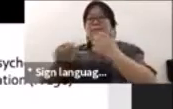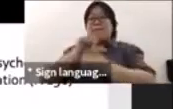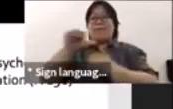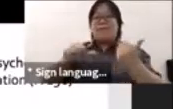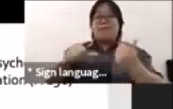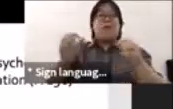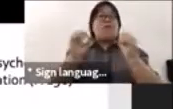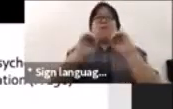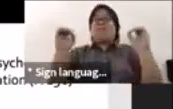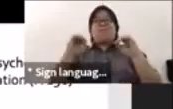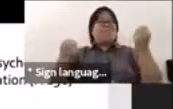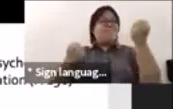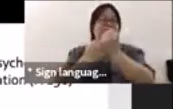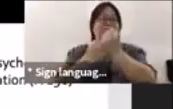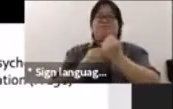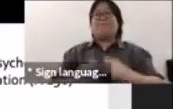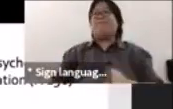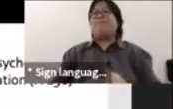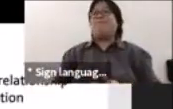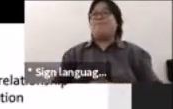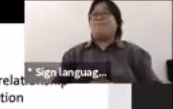support.